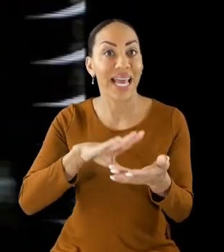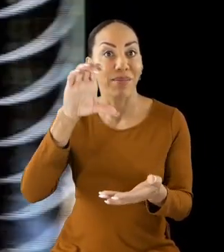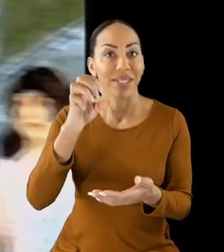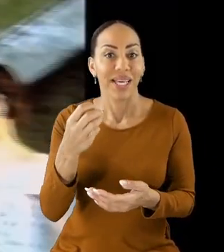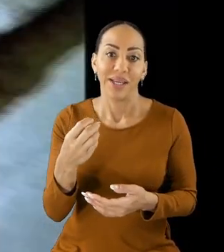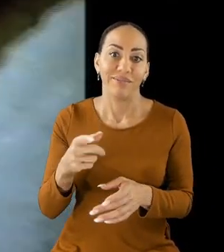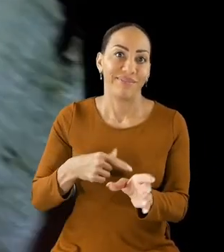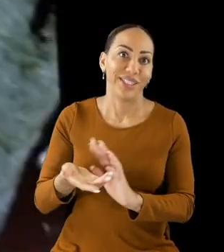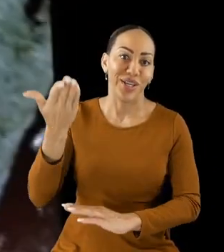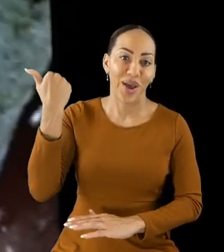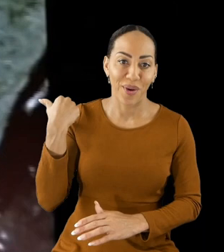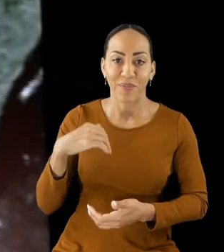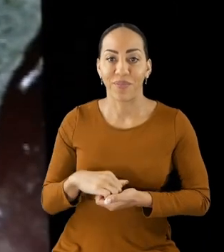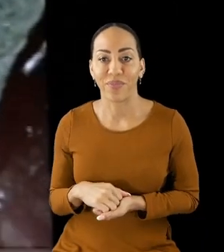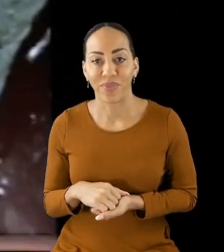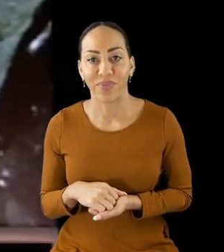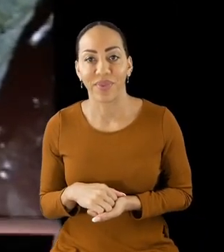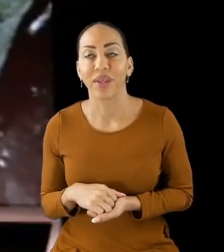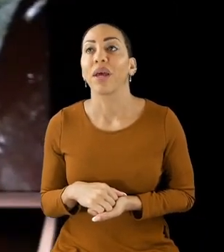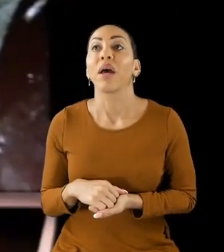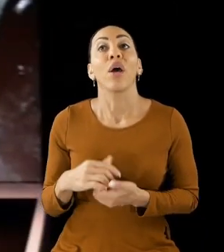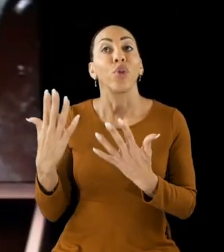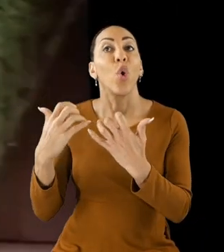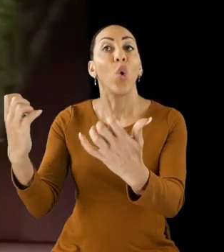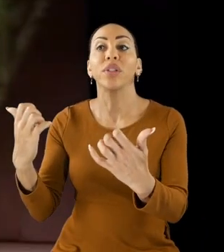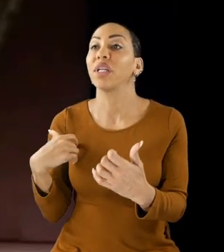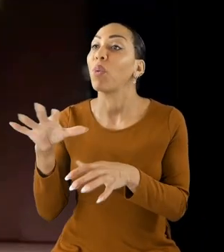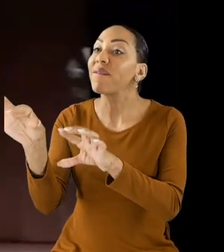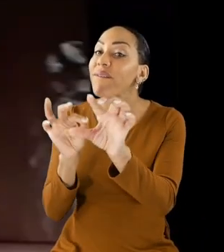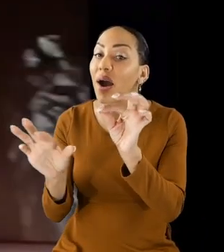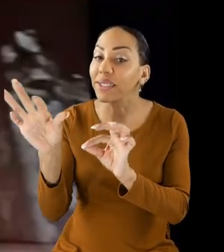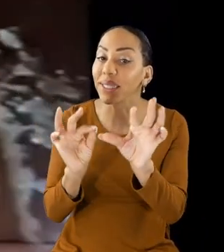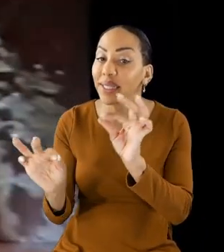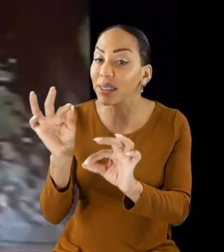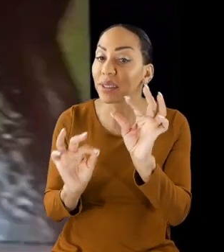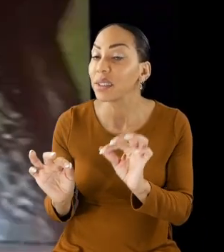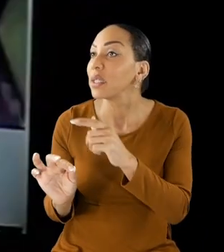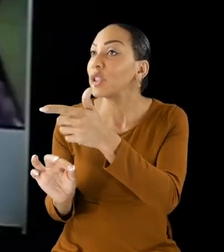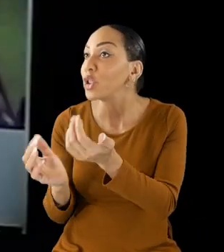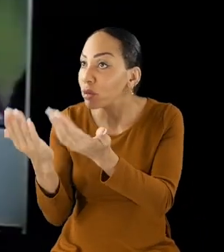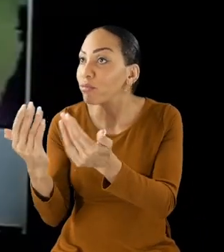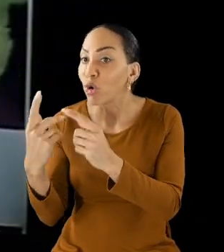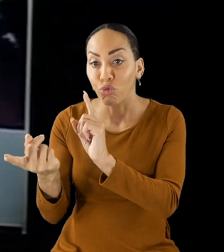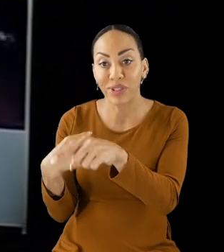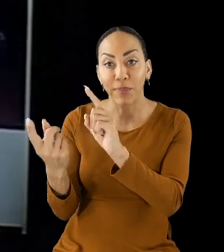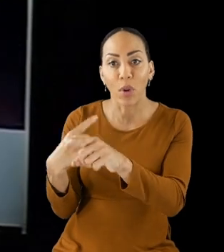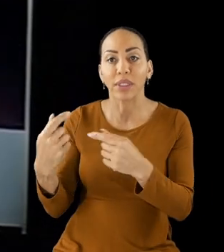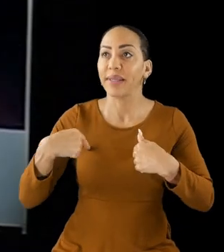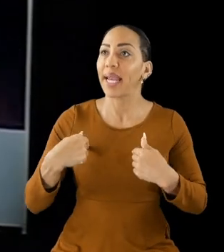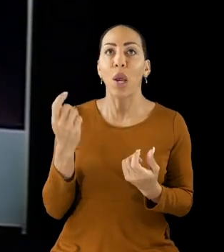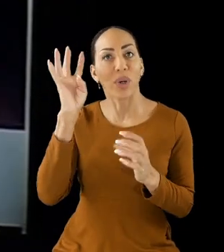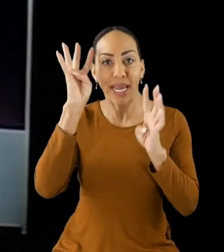MC. The audience was invited to write the performance by typing in suggestions which the performers used and improvised